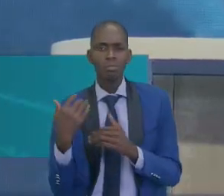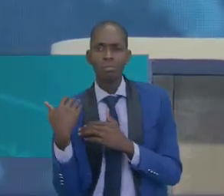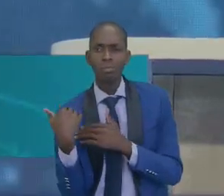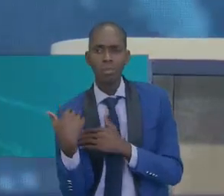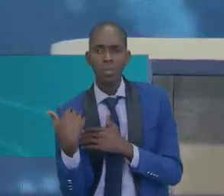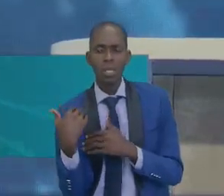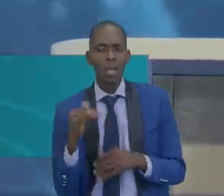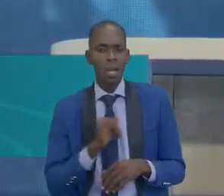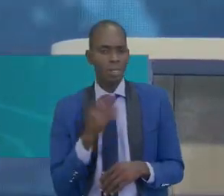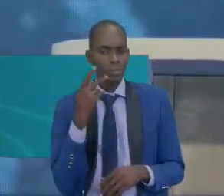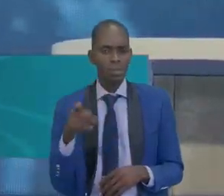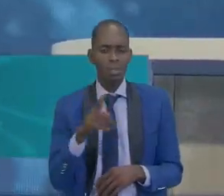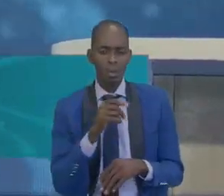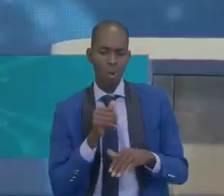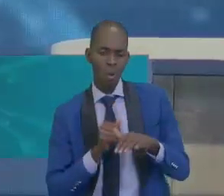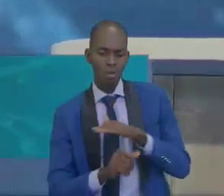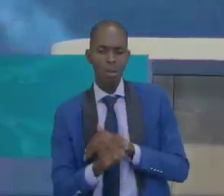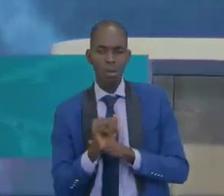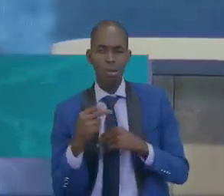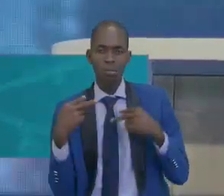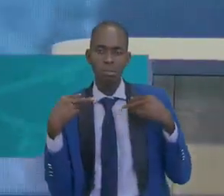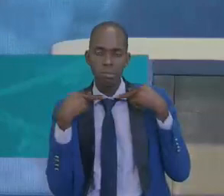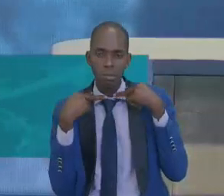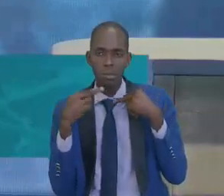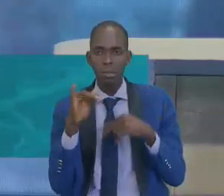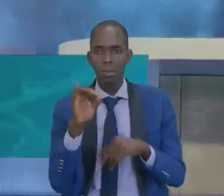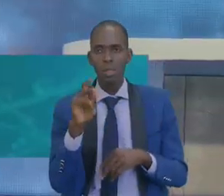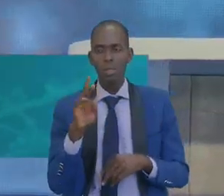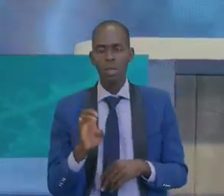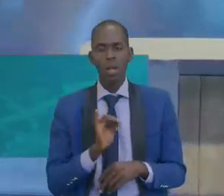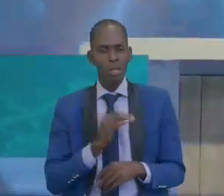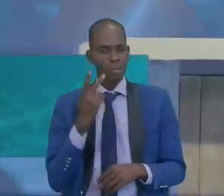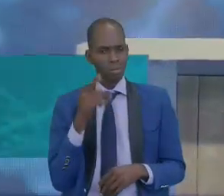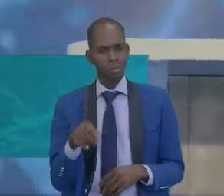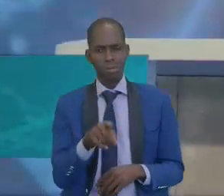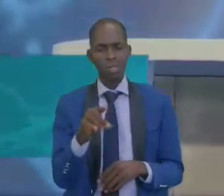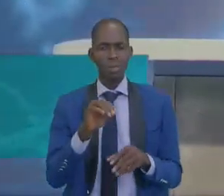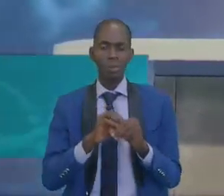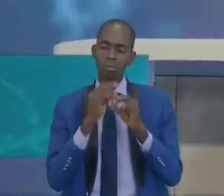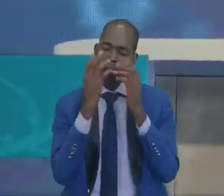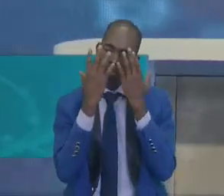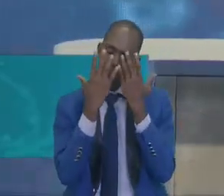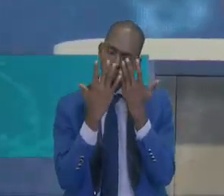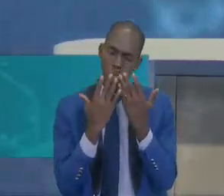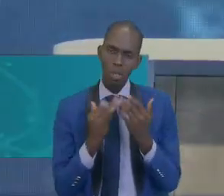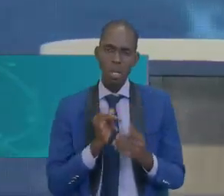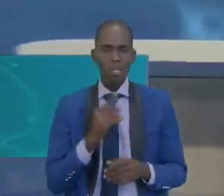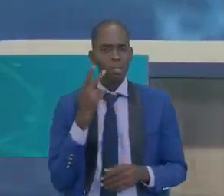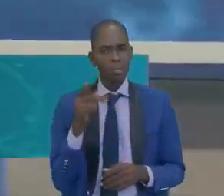a yoke. I see them in sorrow. I see them in